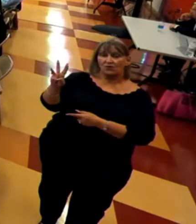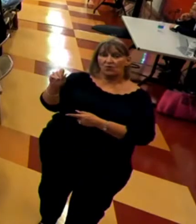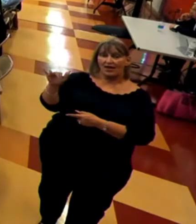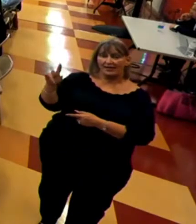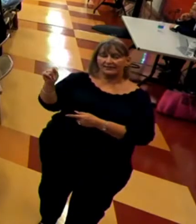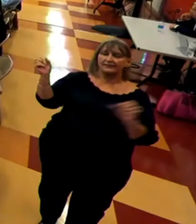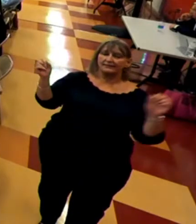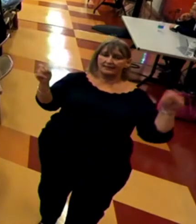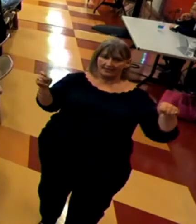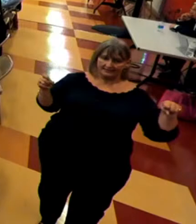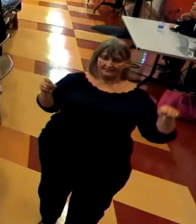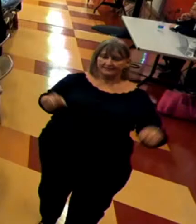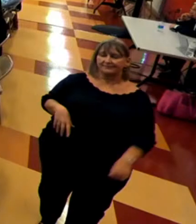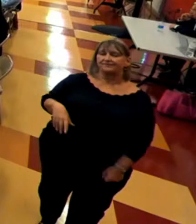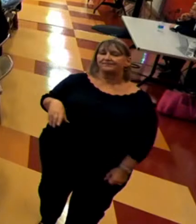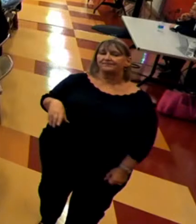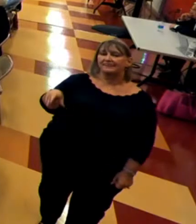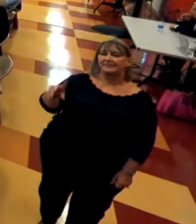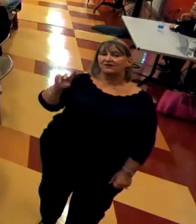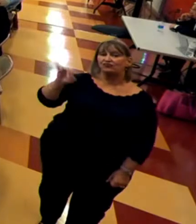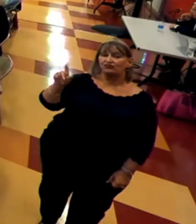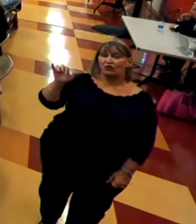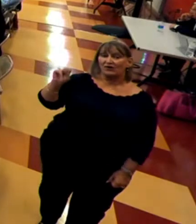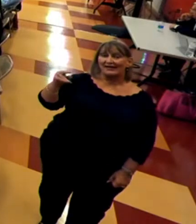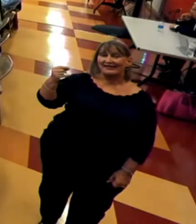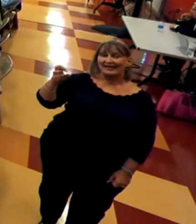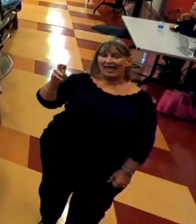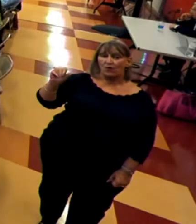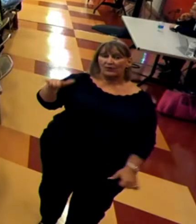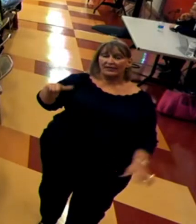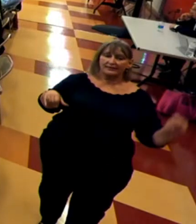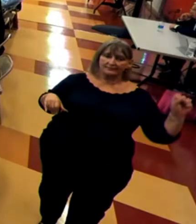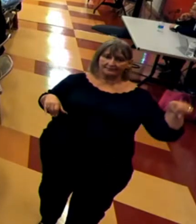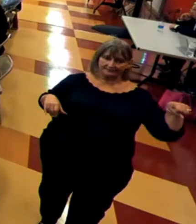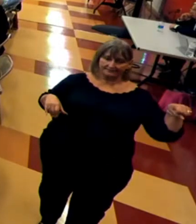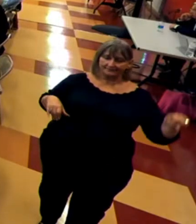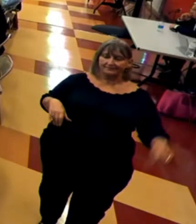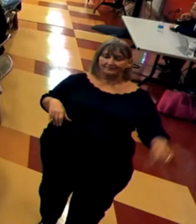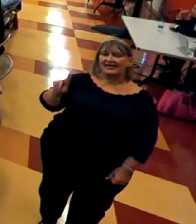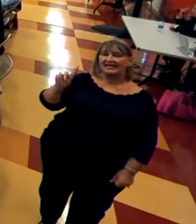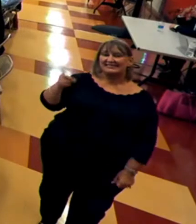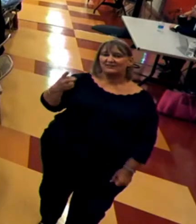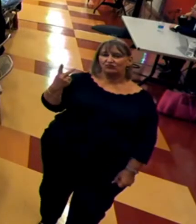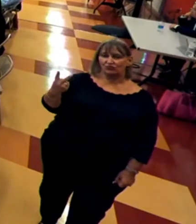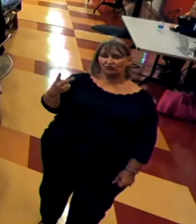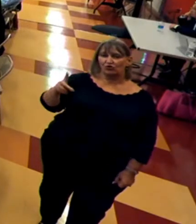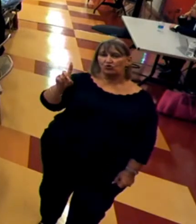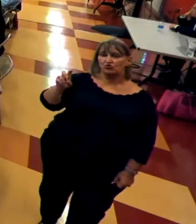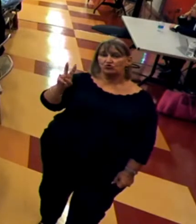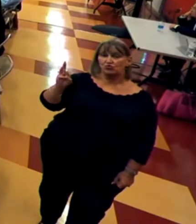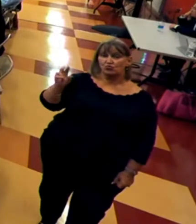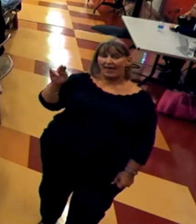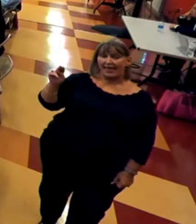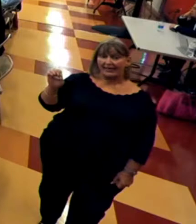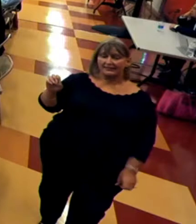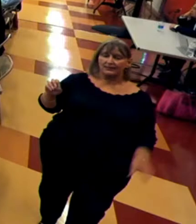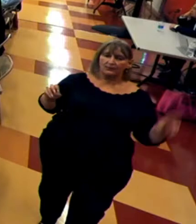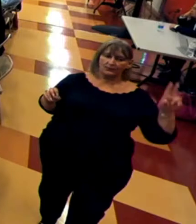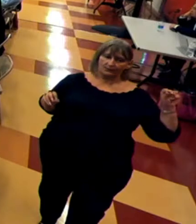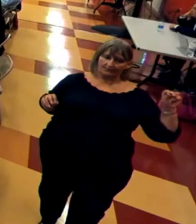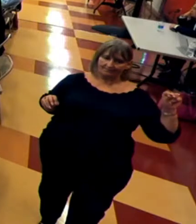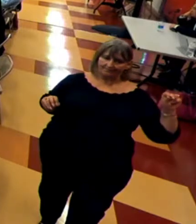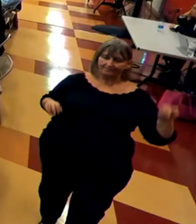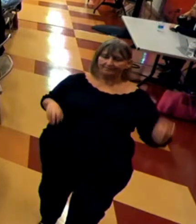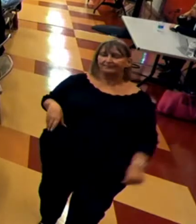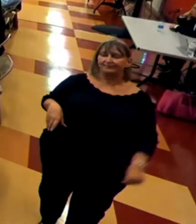Yay. District 1, Jordan Gowie. It's a yay. District 2, Dwayne Robinson. Nay.